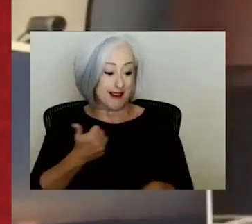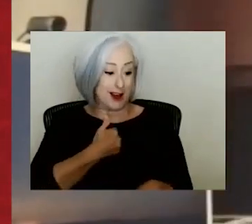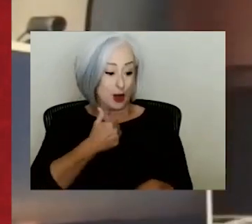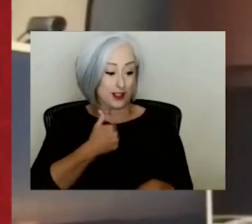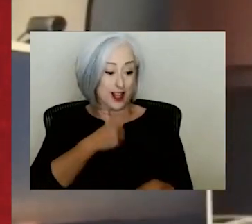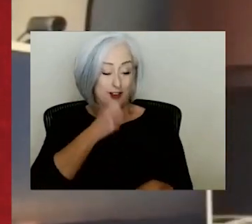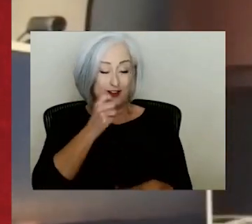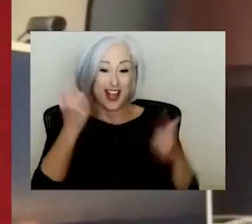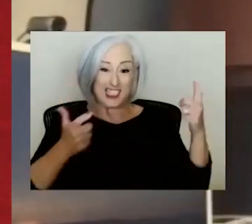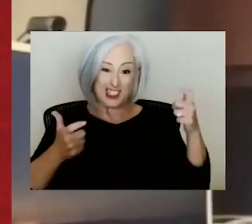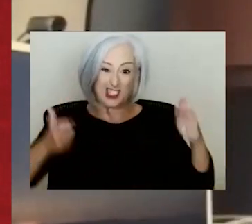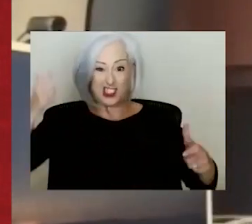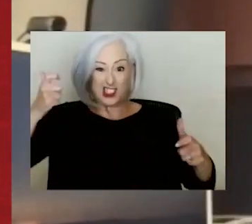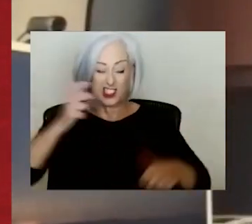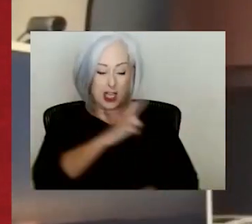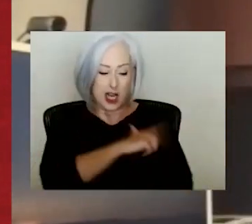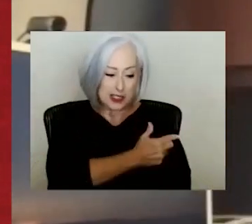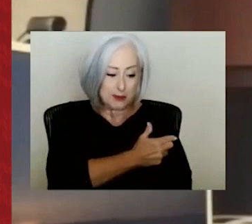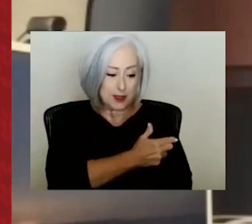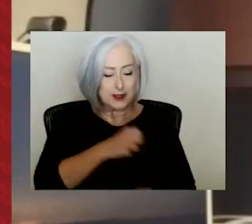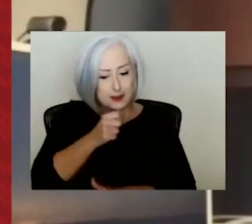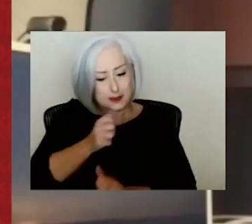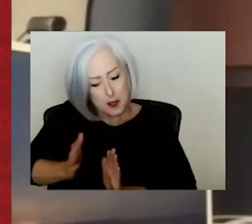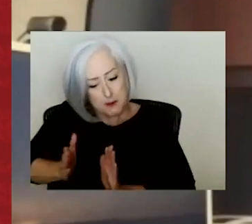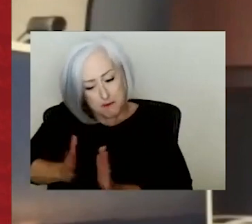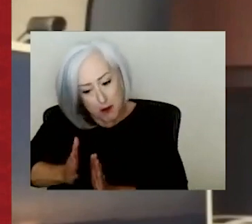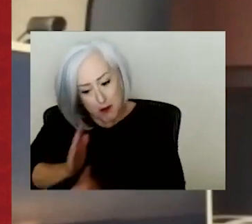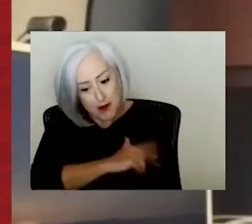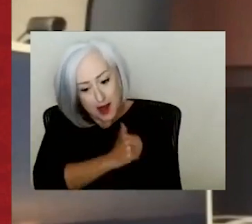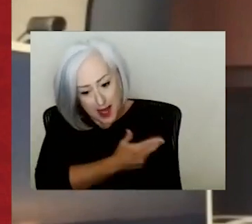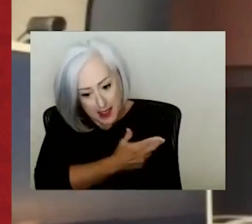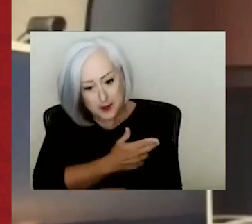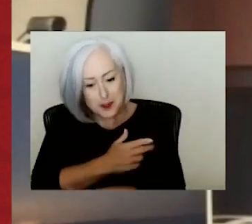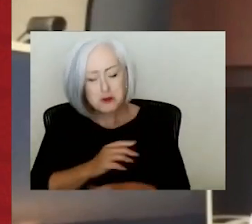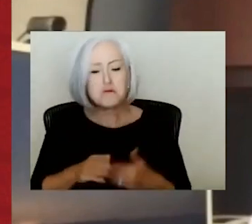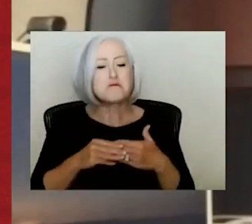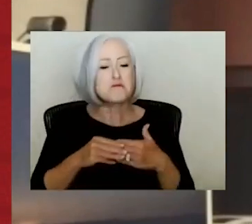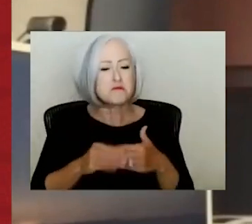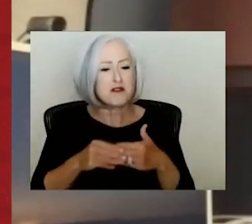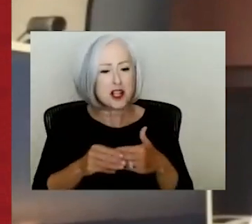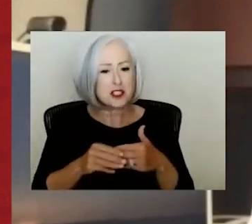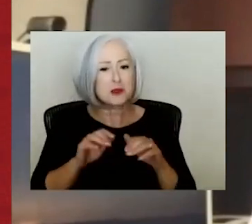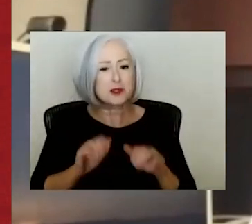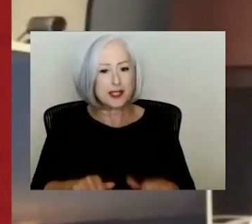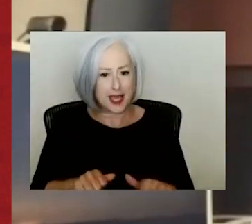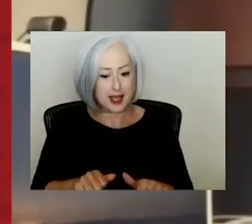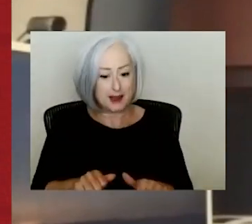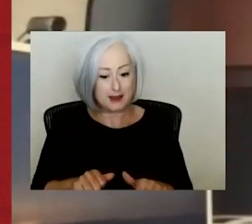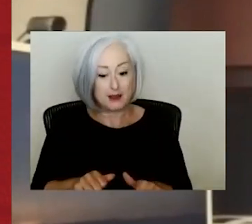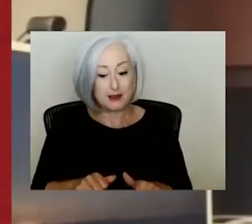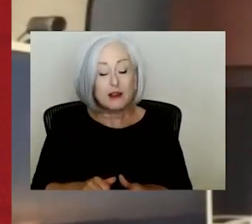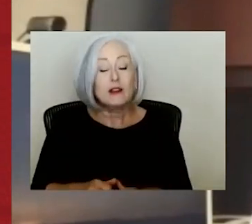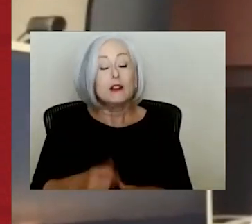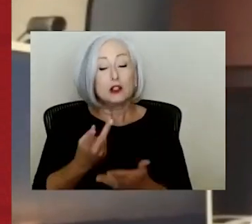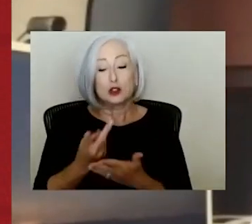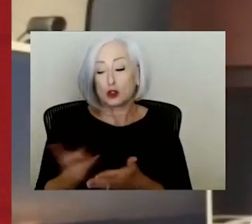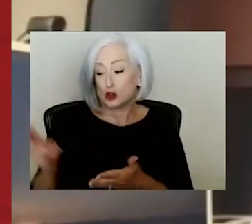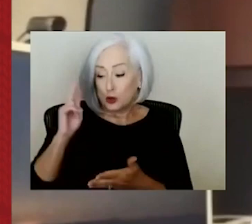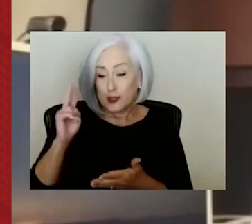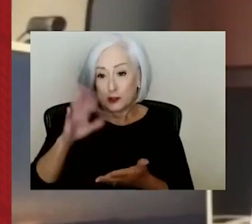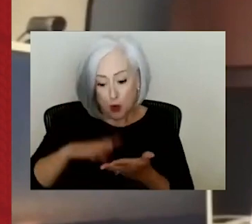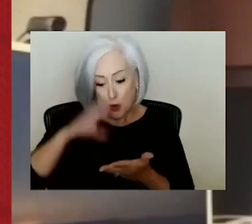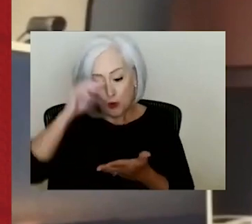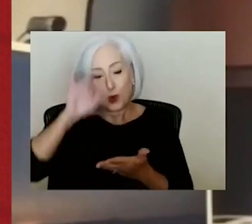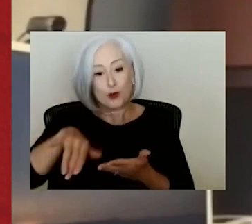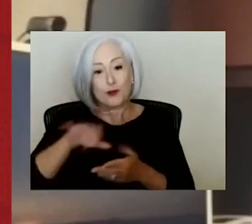small, so we can be a little more nimble. So when we heard about this 2 weeks ago, we kind of put together a group who came